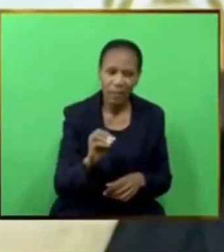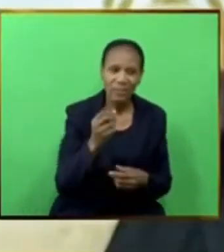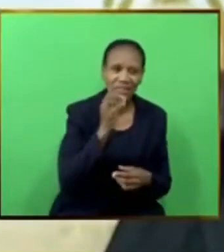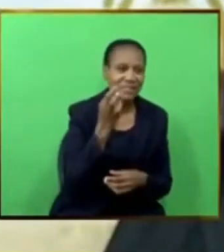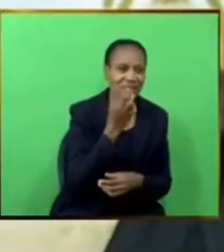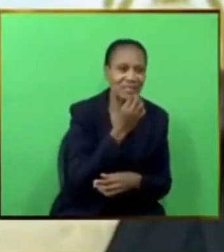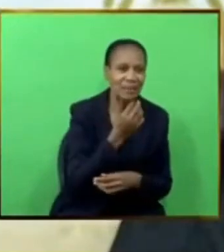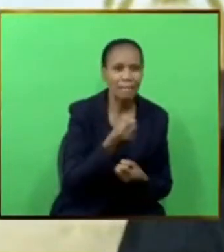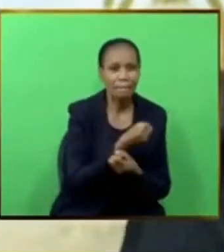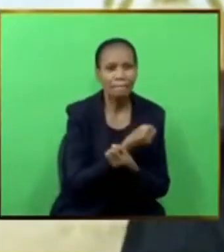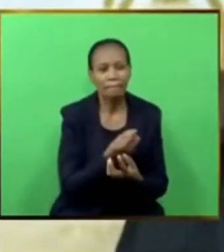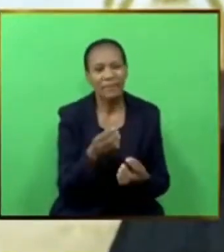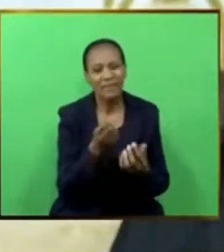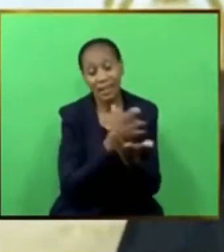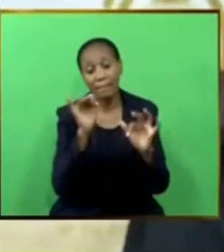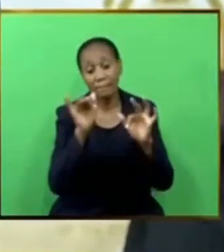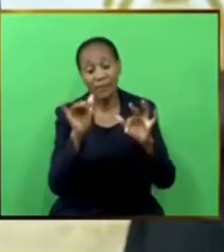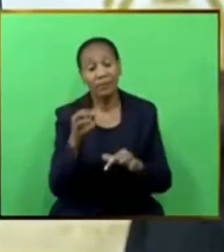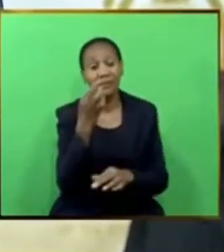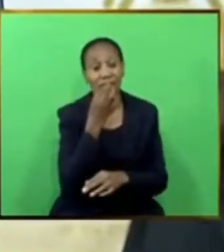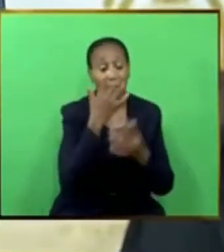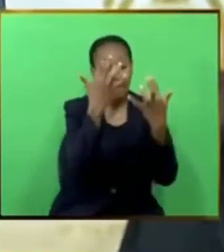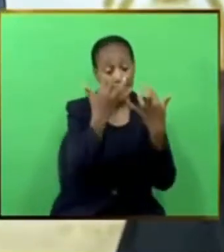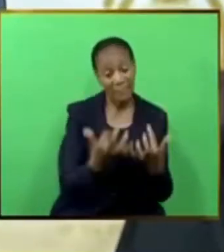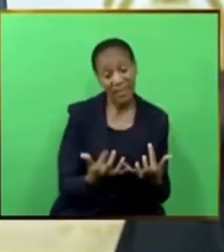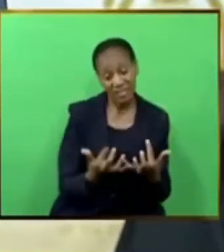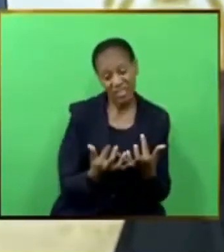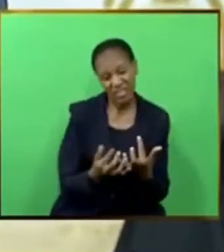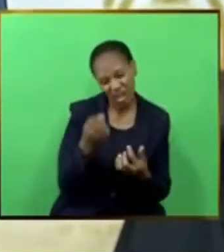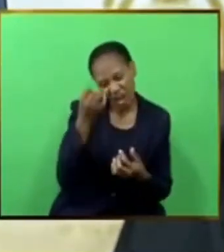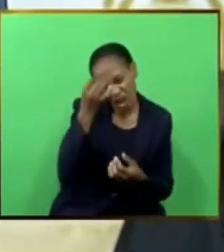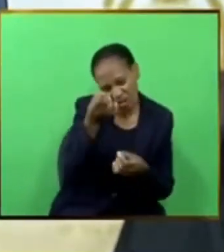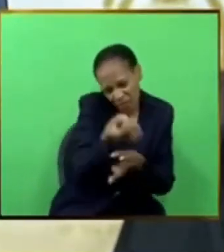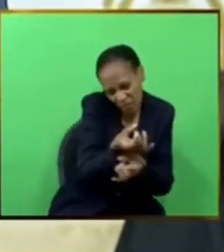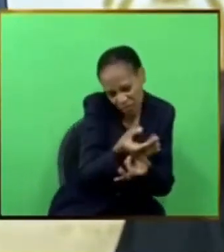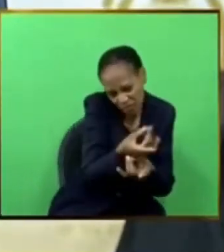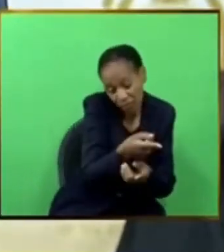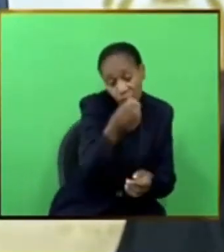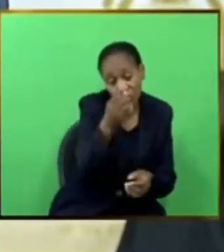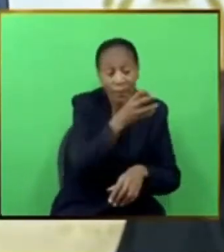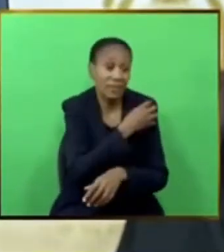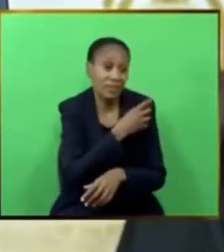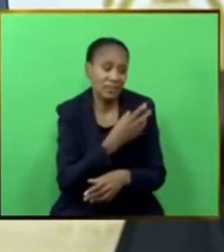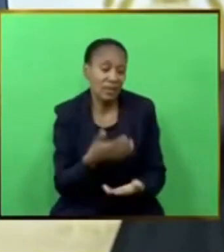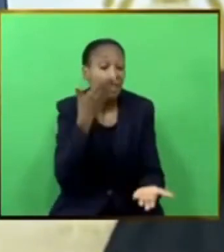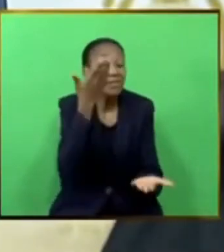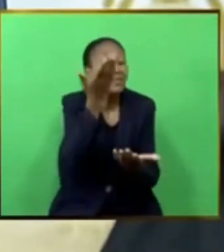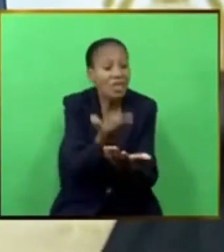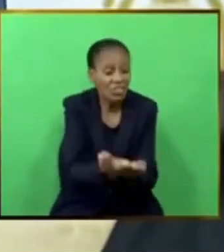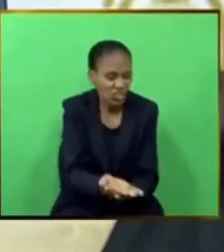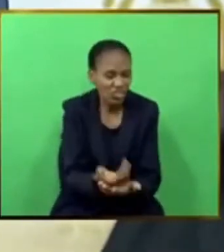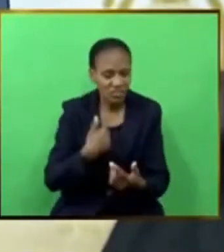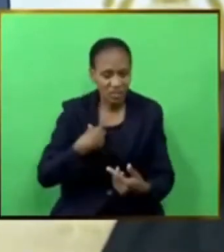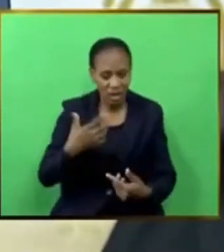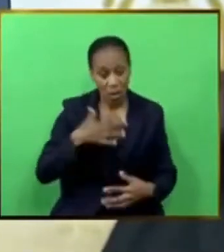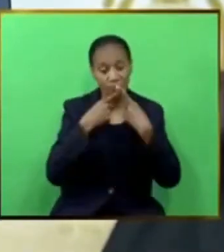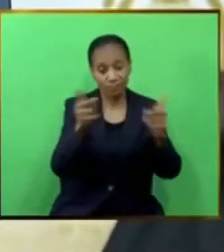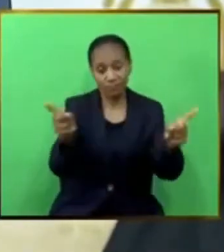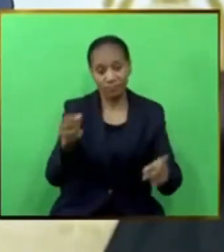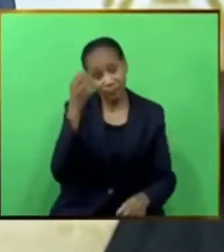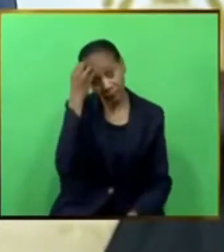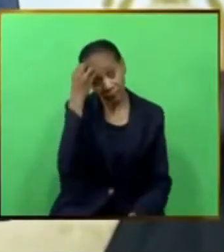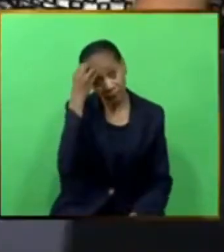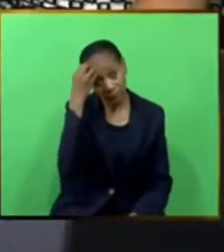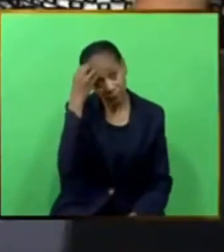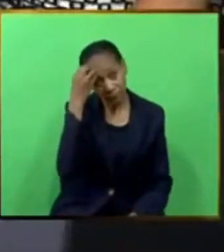2,700 South Africans who sent budget tips to the minister, has a suggestion I would like to share.